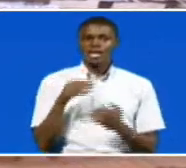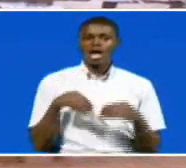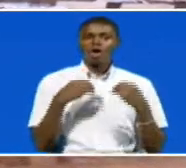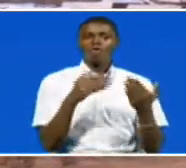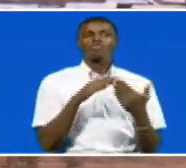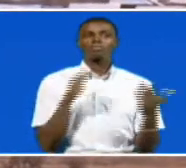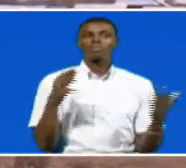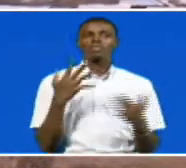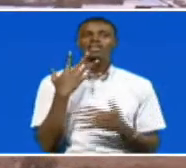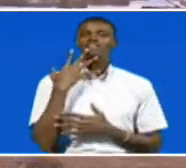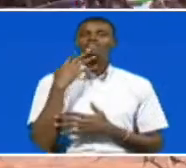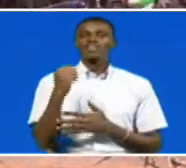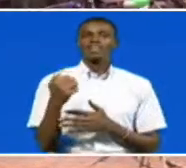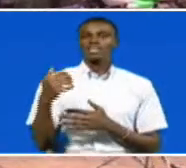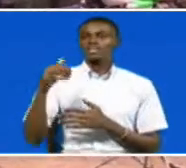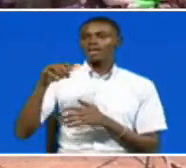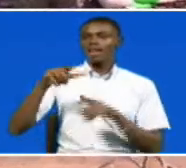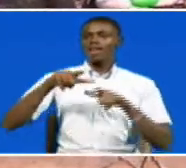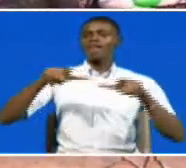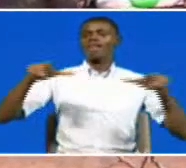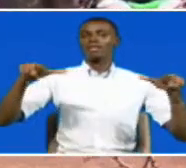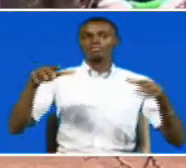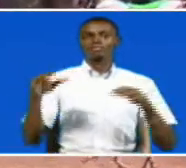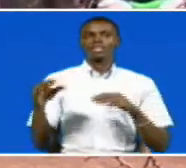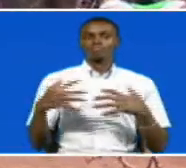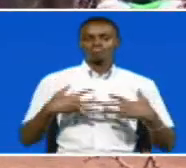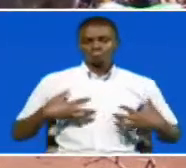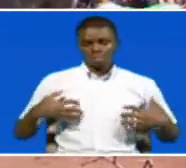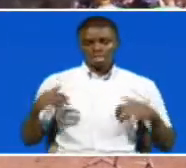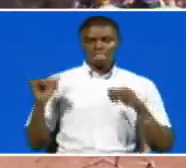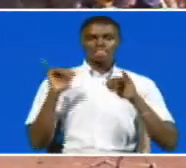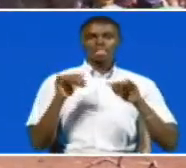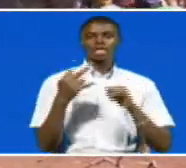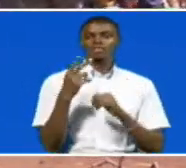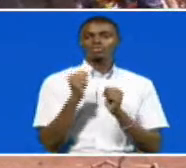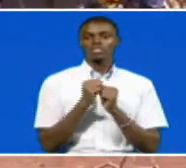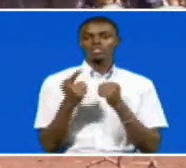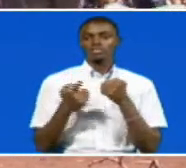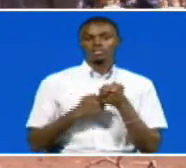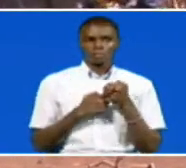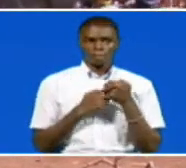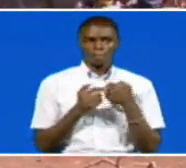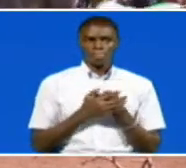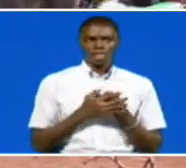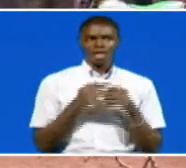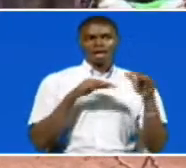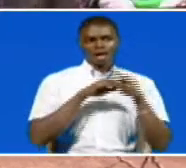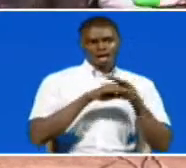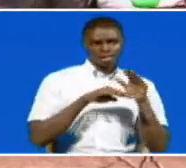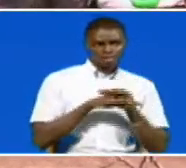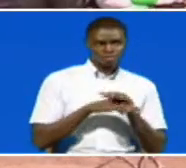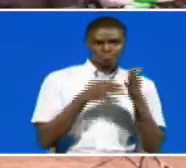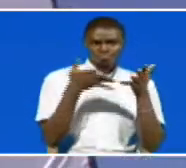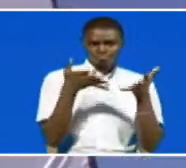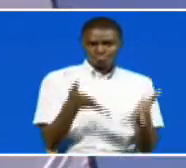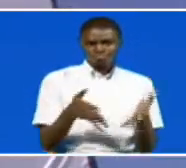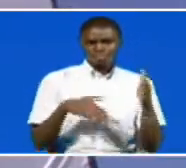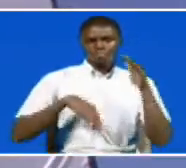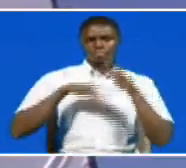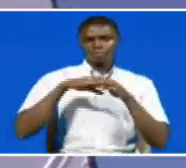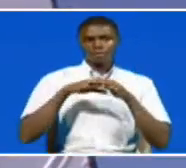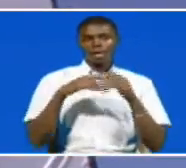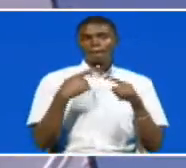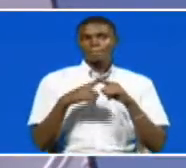than 500 acres to resettle the refugees in 2016. Though our access to the camp was limited,